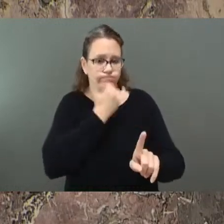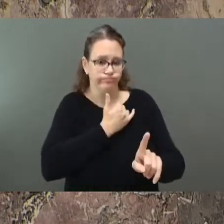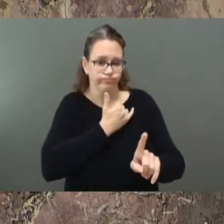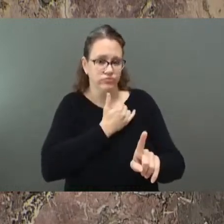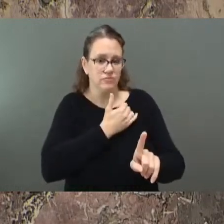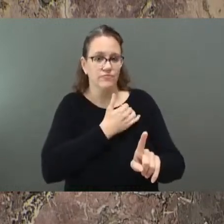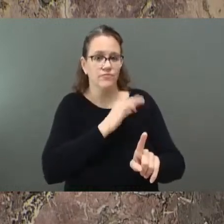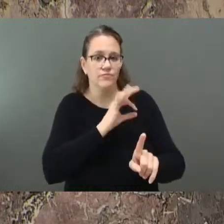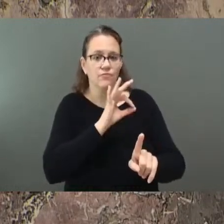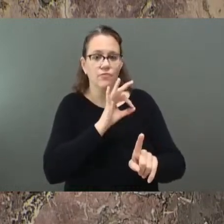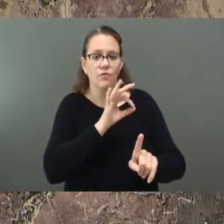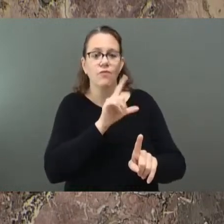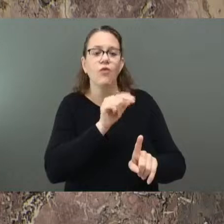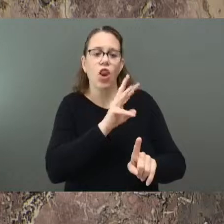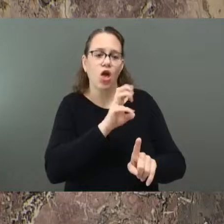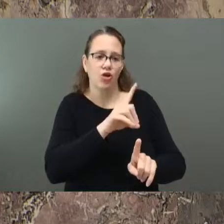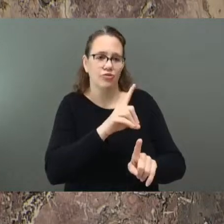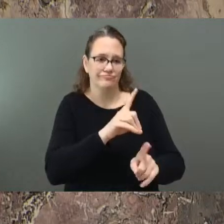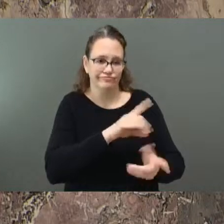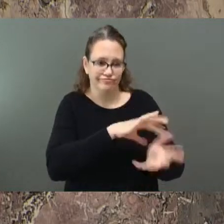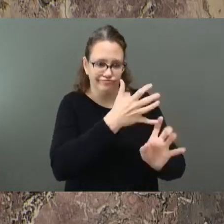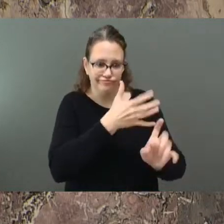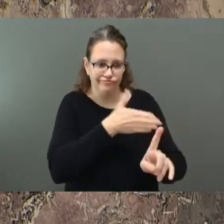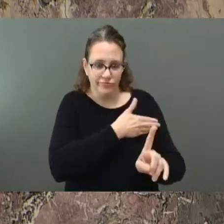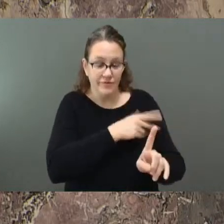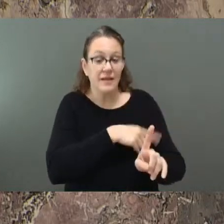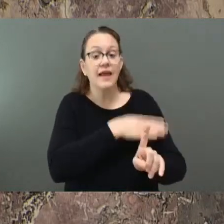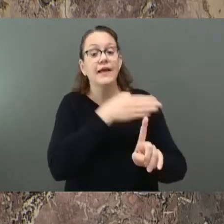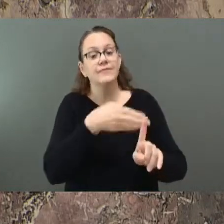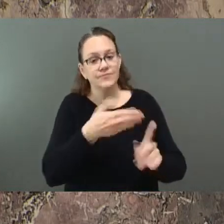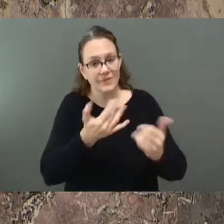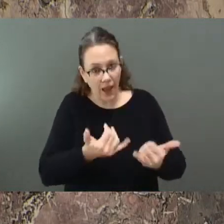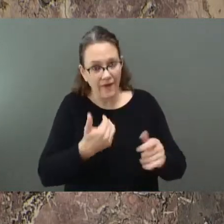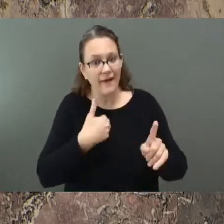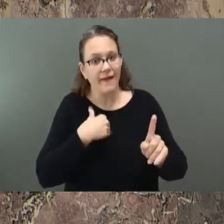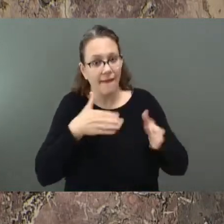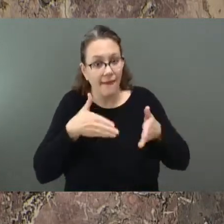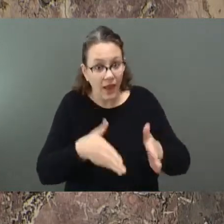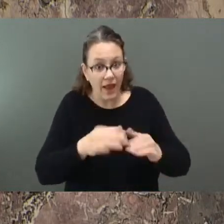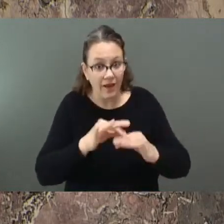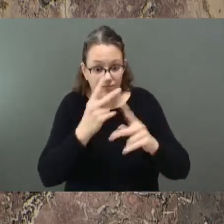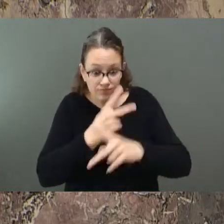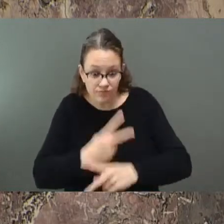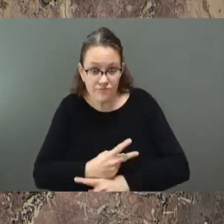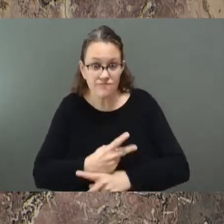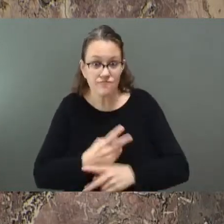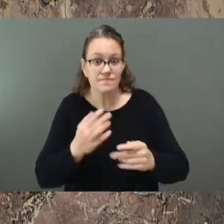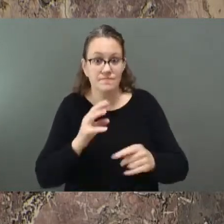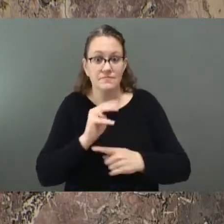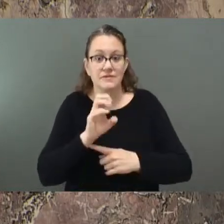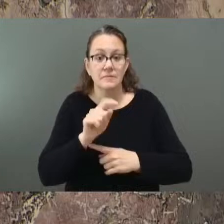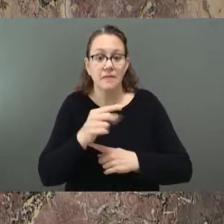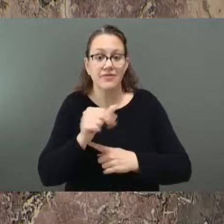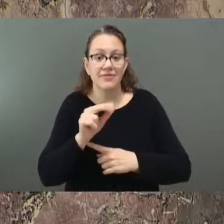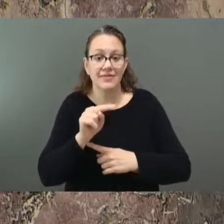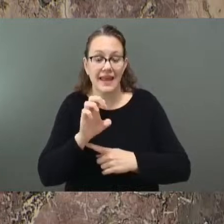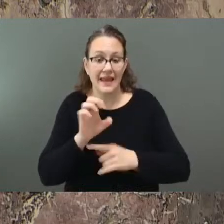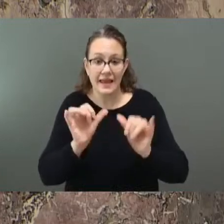measurement methodology in Canada. Environment and Climate Change Canada has been clear. They want to work with us, and I'll quote once